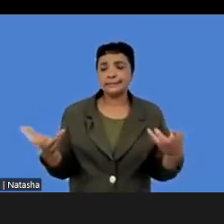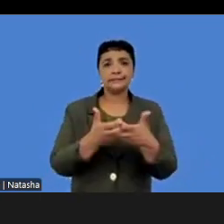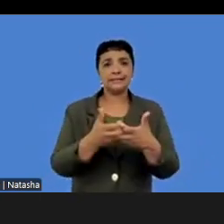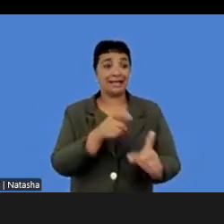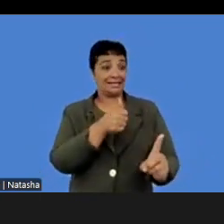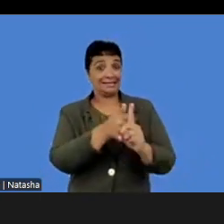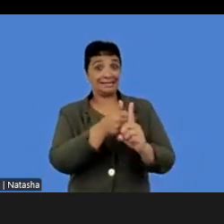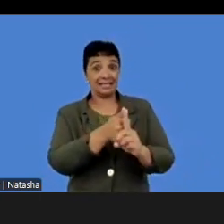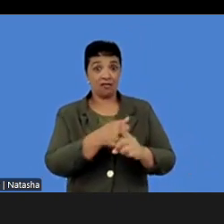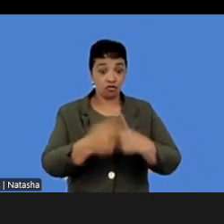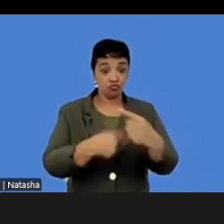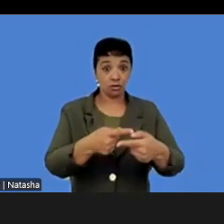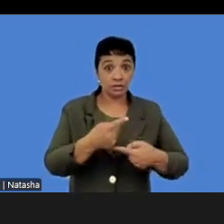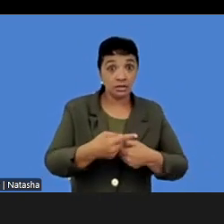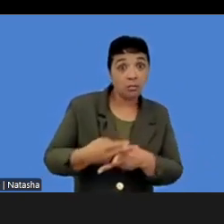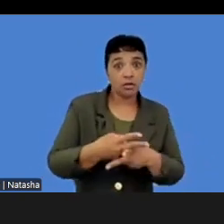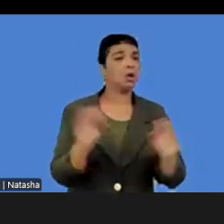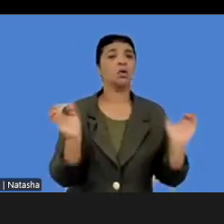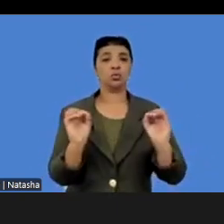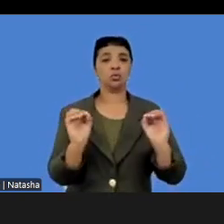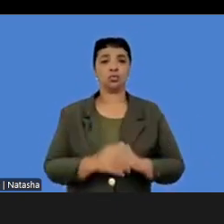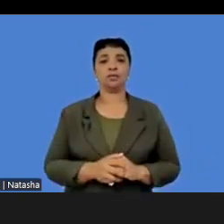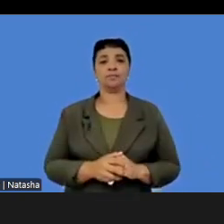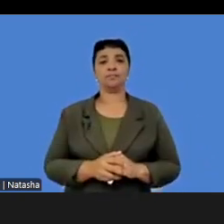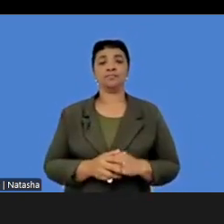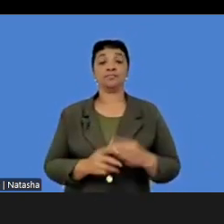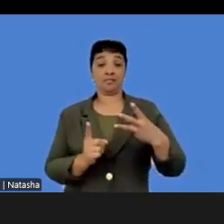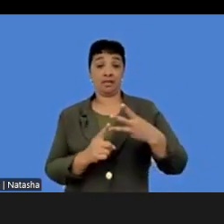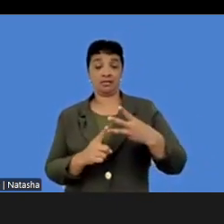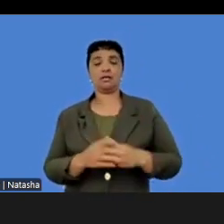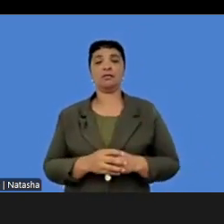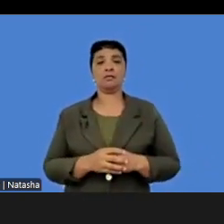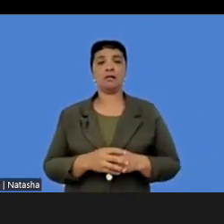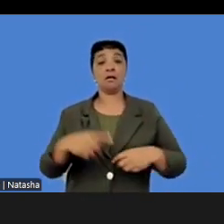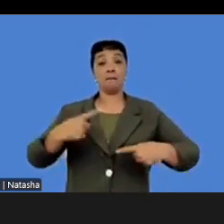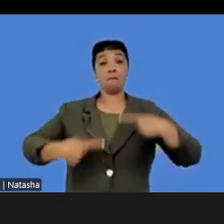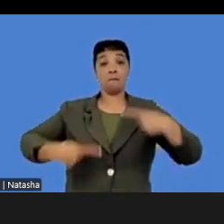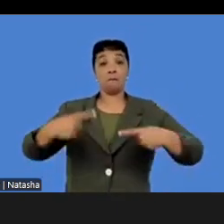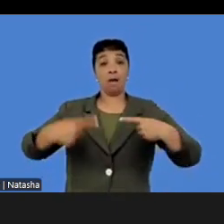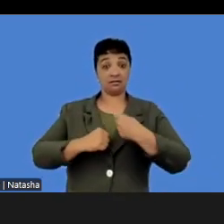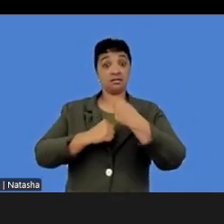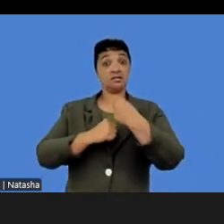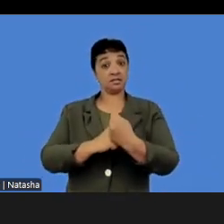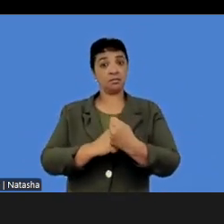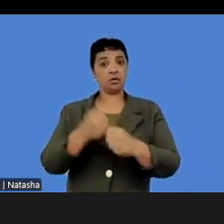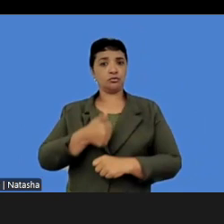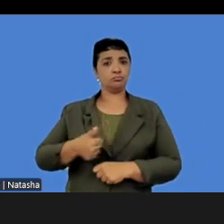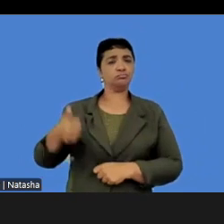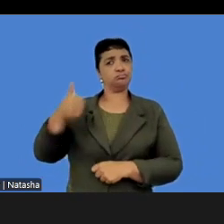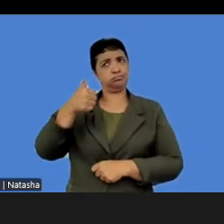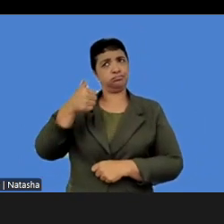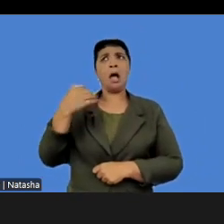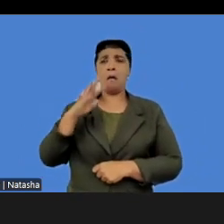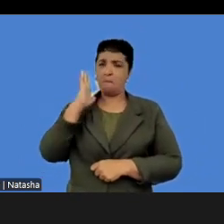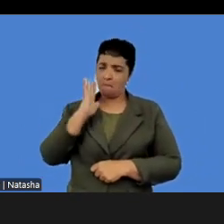the process. Political support at the highest level, highest and broadest levels is